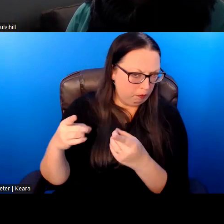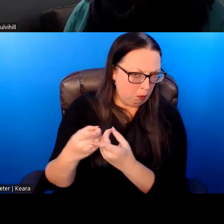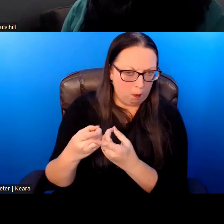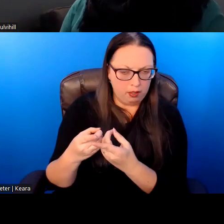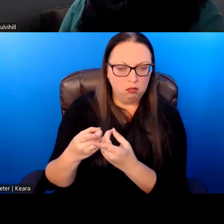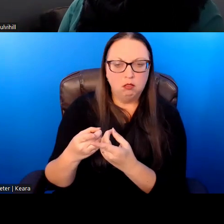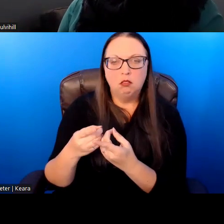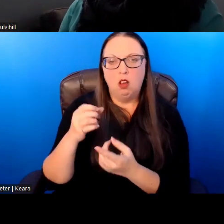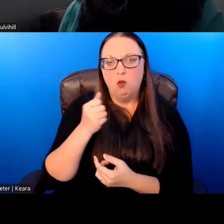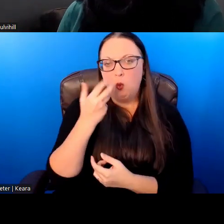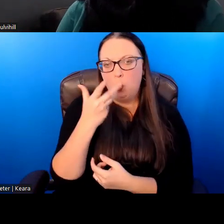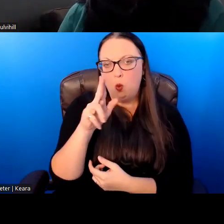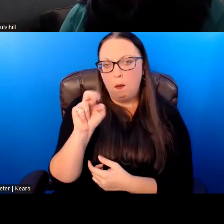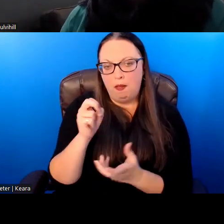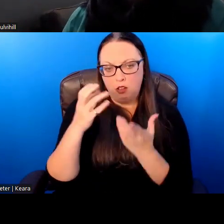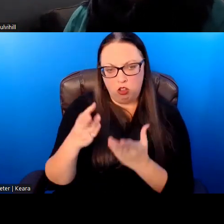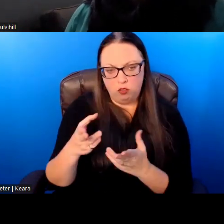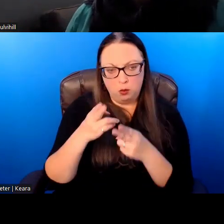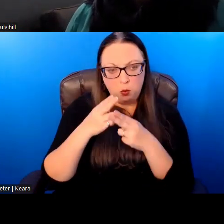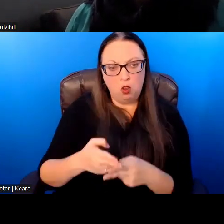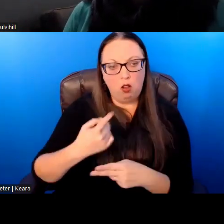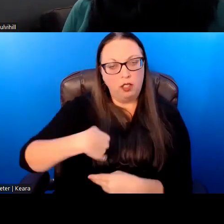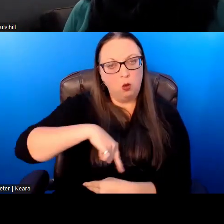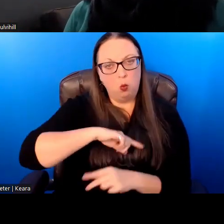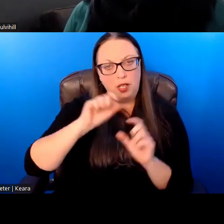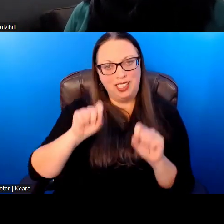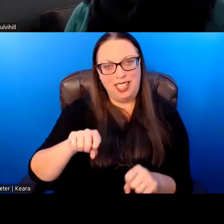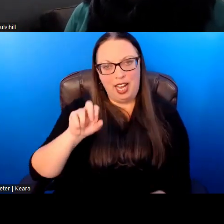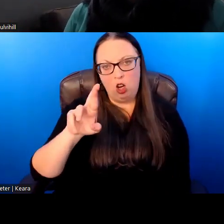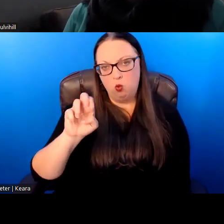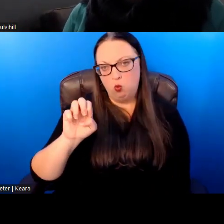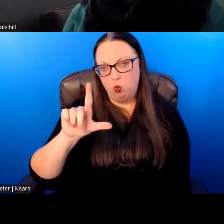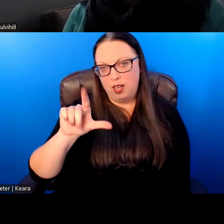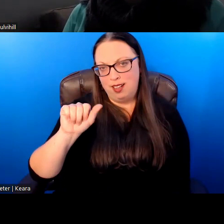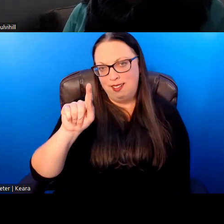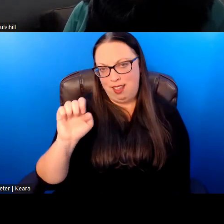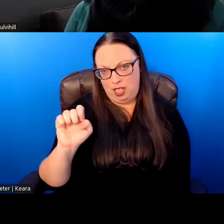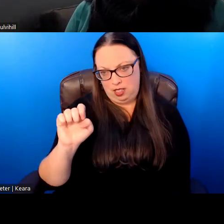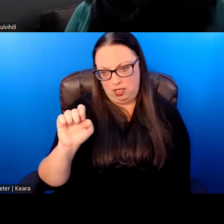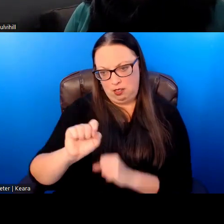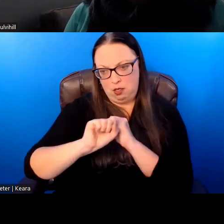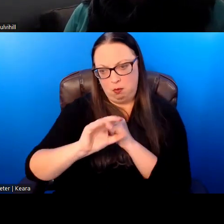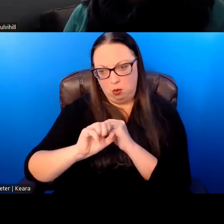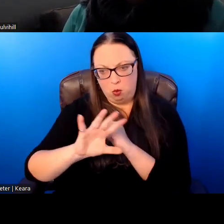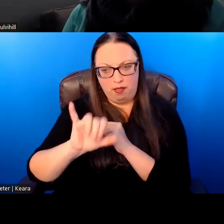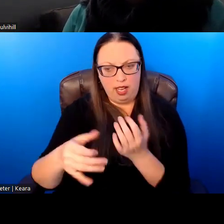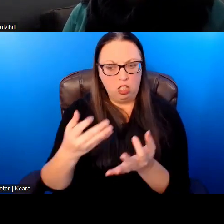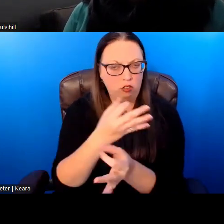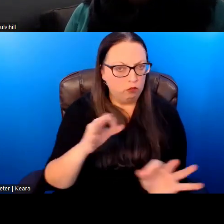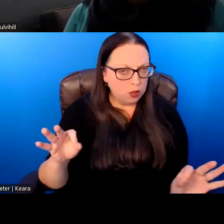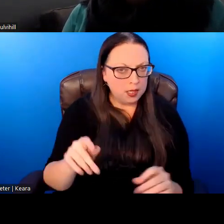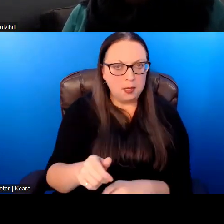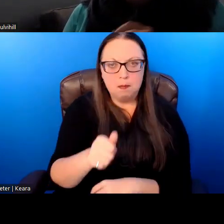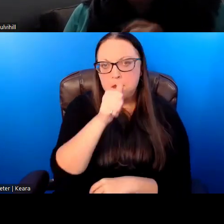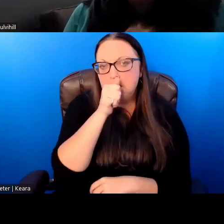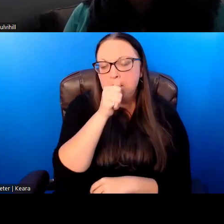service. We called it We Can Relate, and really promoted it as a free and anonymous